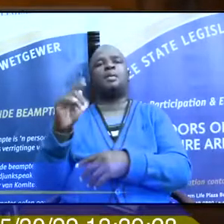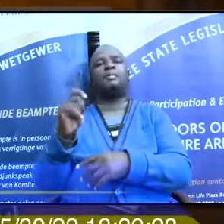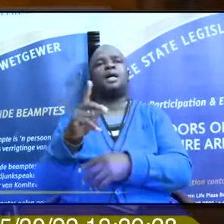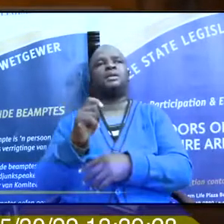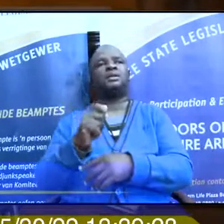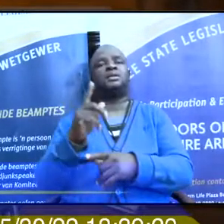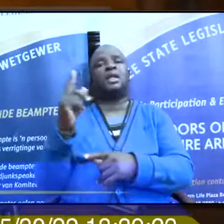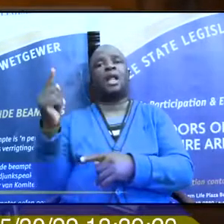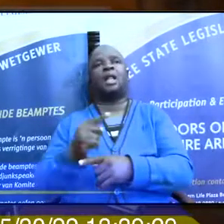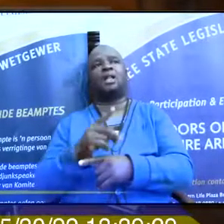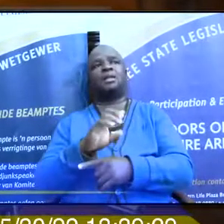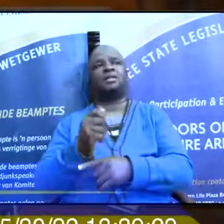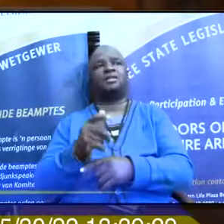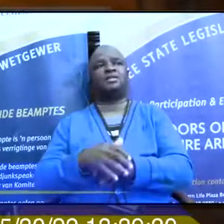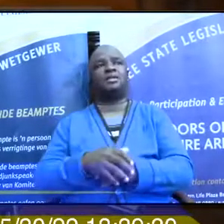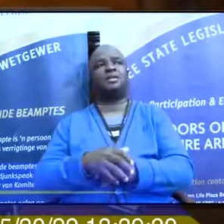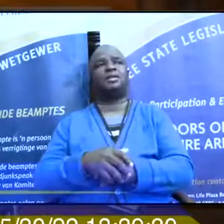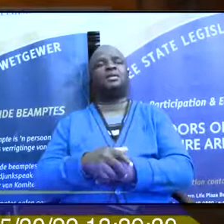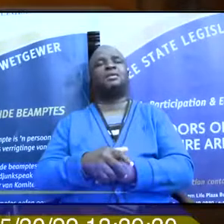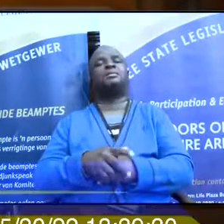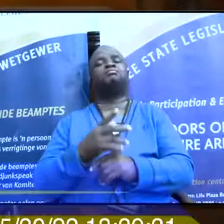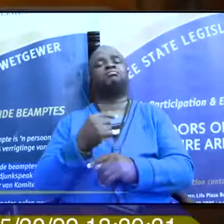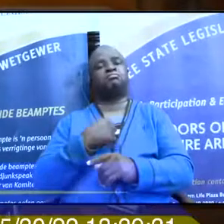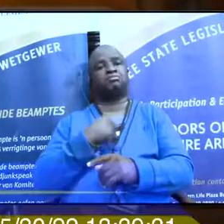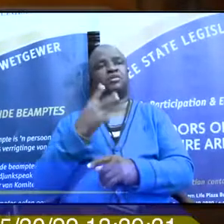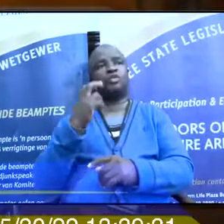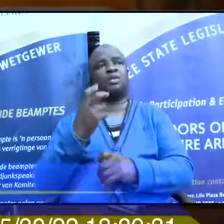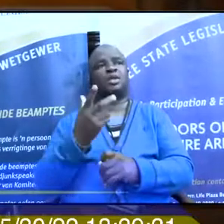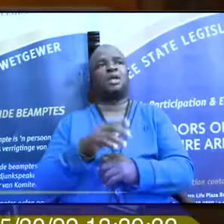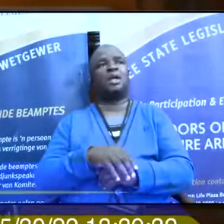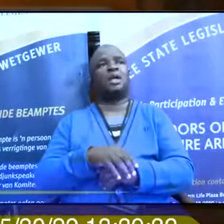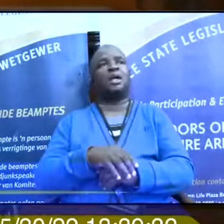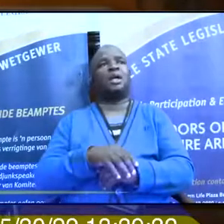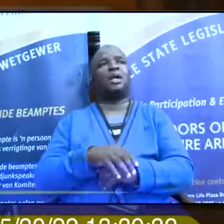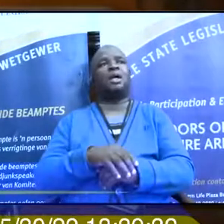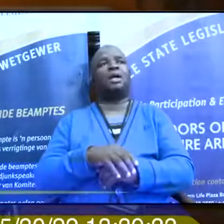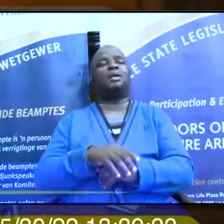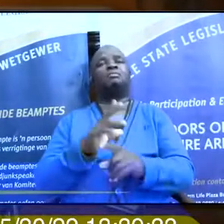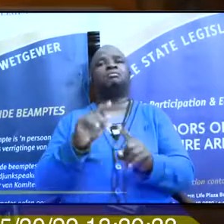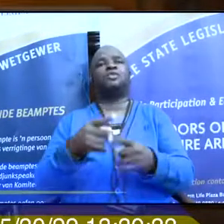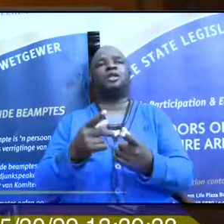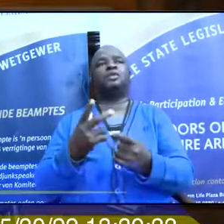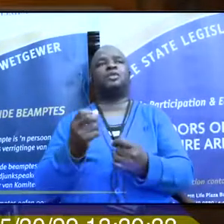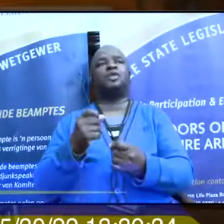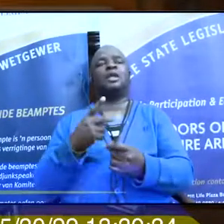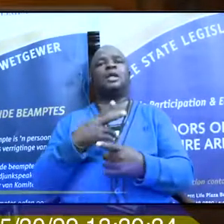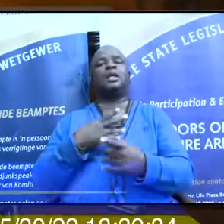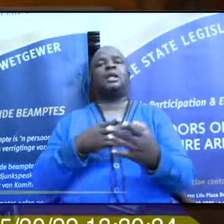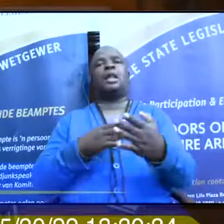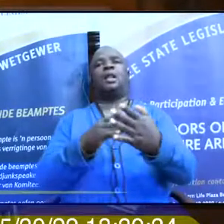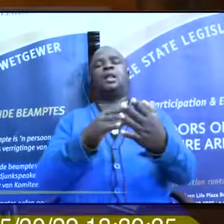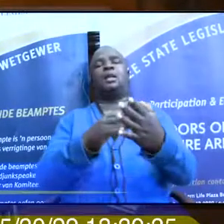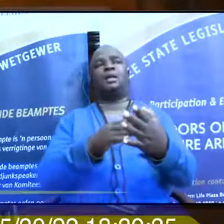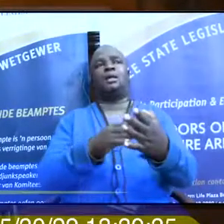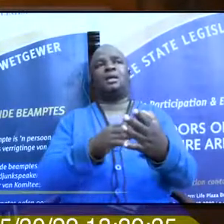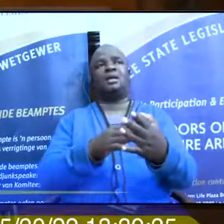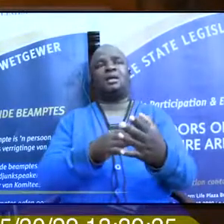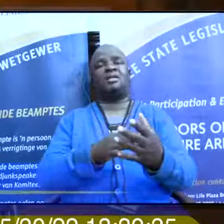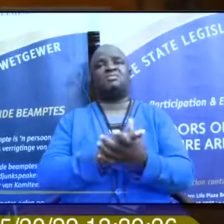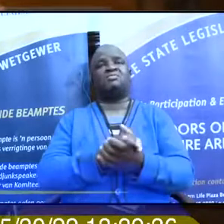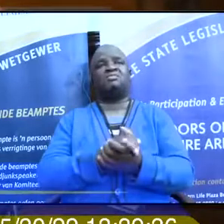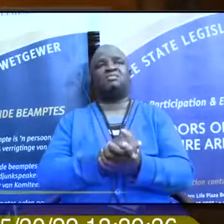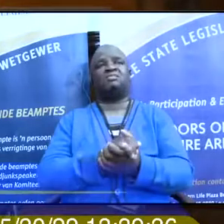country we were told that we cannot stand on the way of the uh i mean